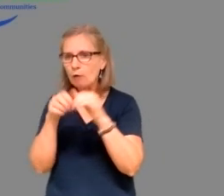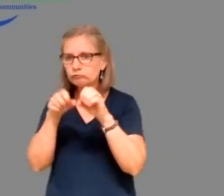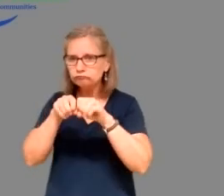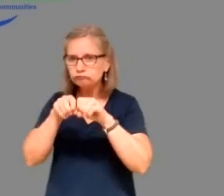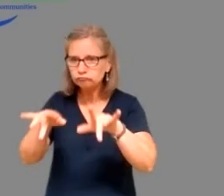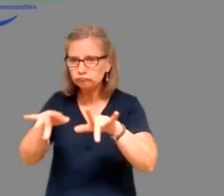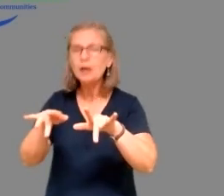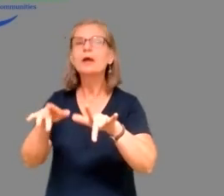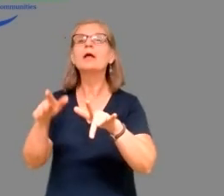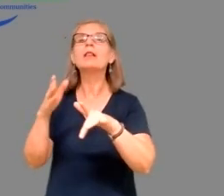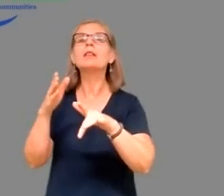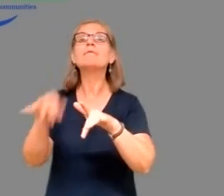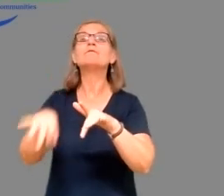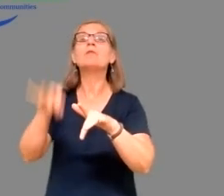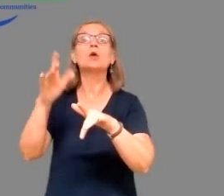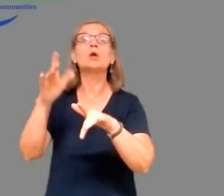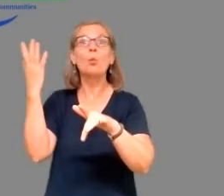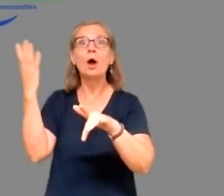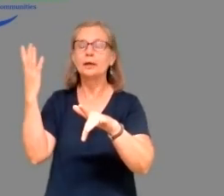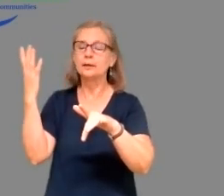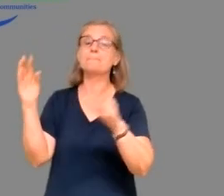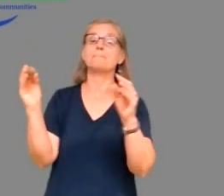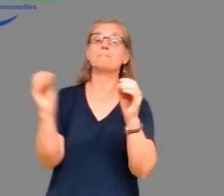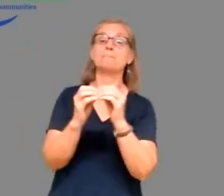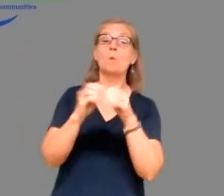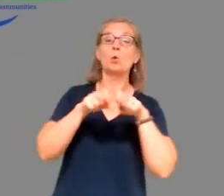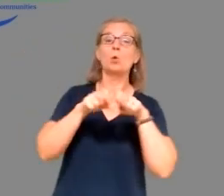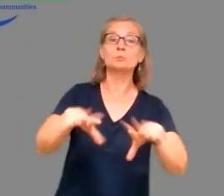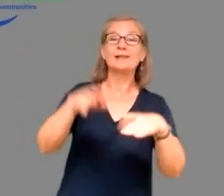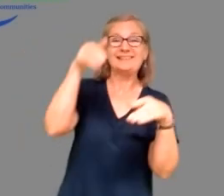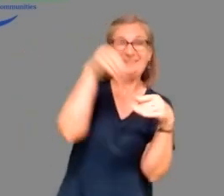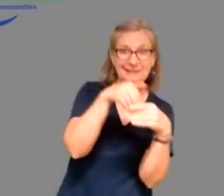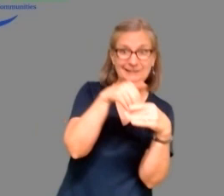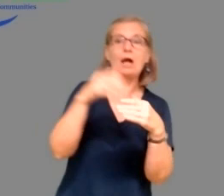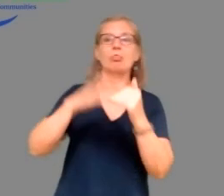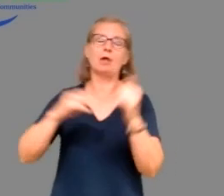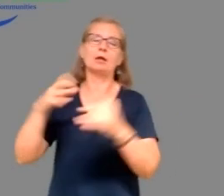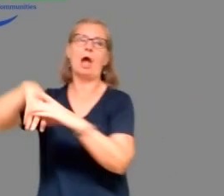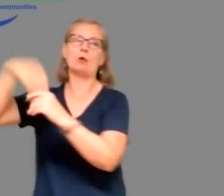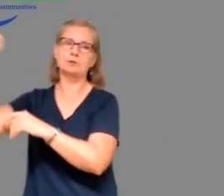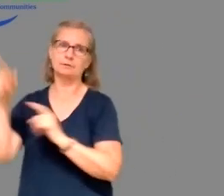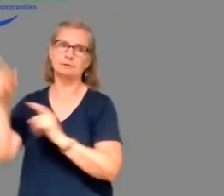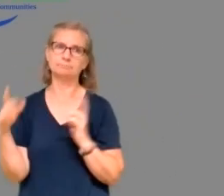outdoors versus indoors. So it still can be transmitted outdoors. You can still,